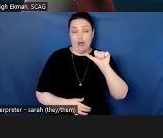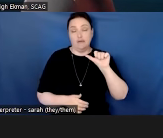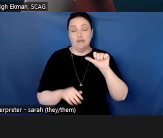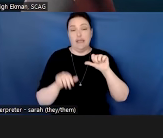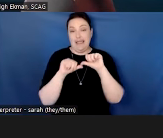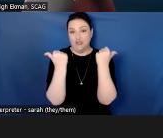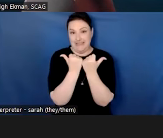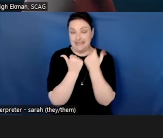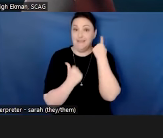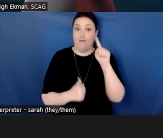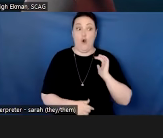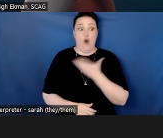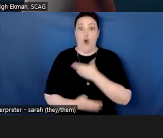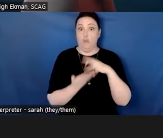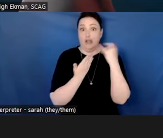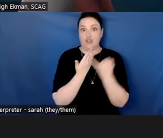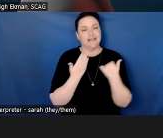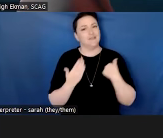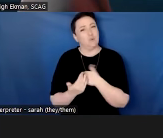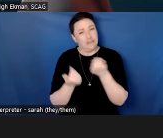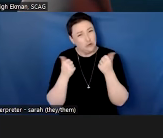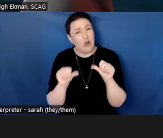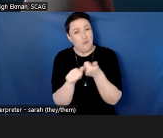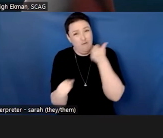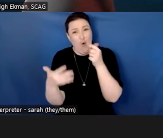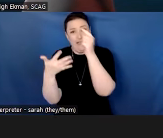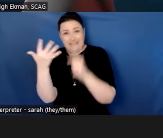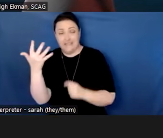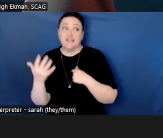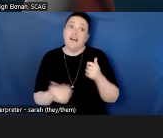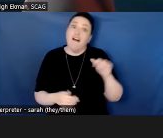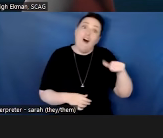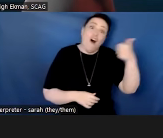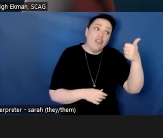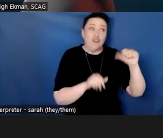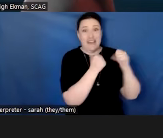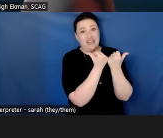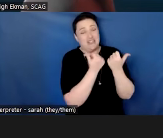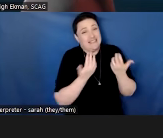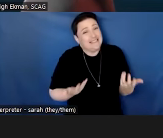are the things we try to avoid. But as for other lead agencies, we can speak for them.